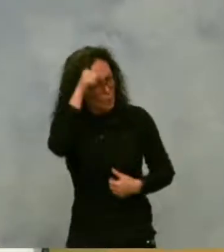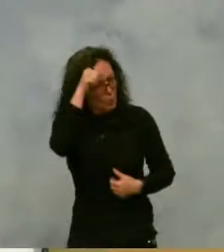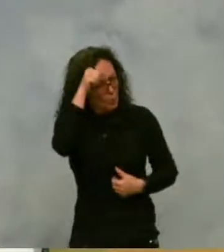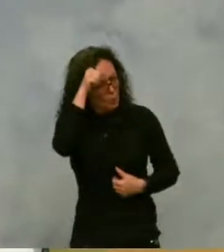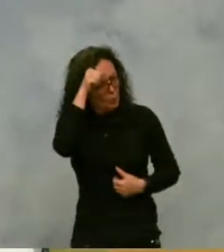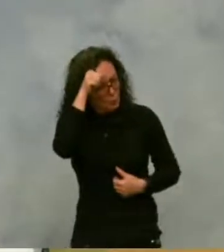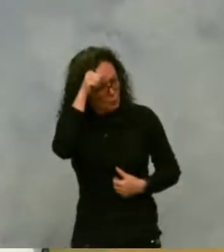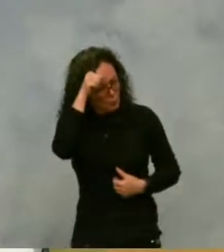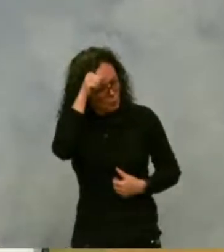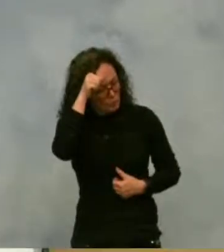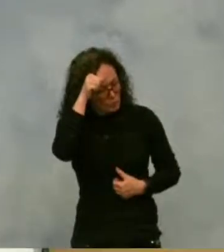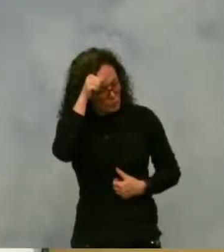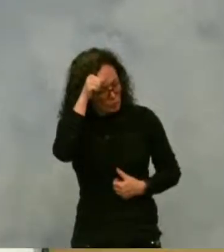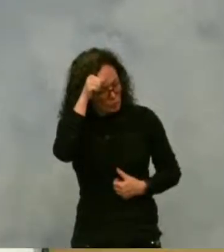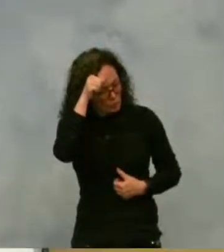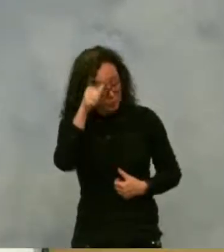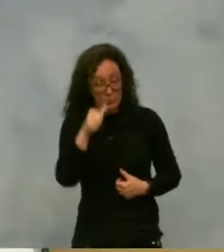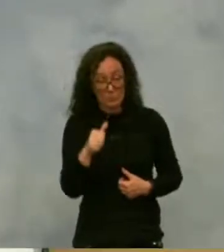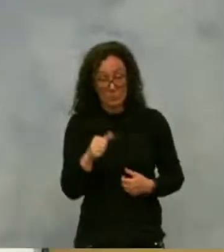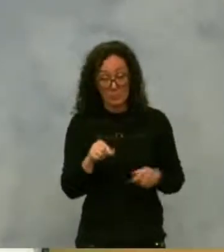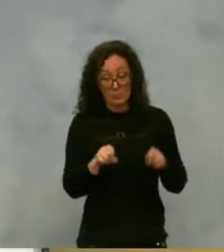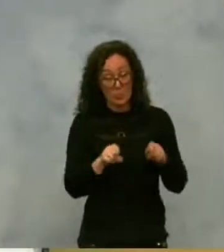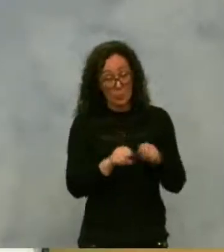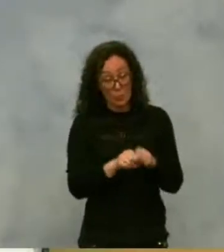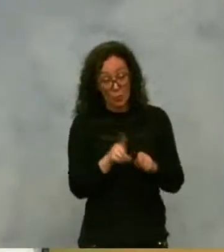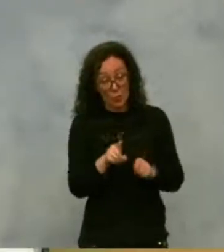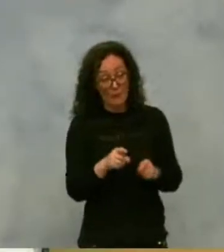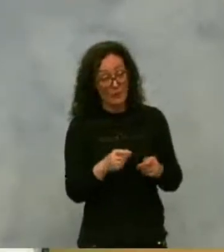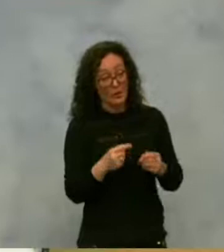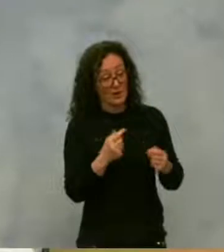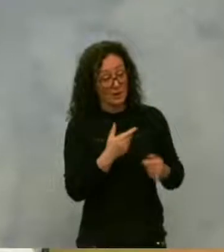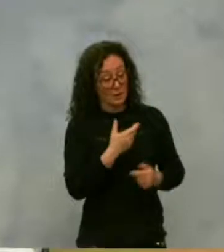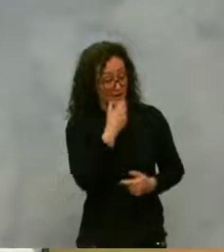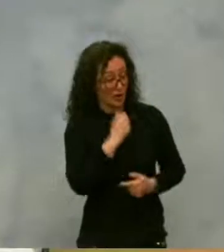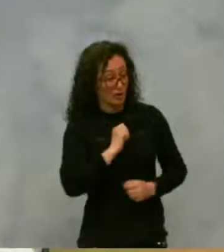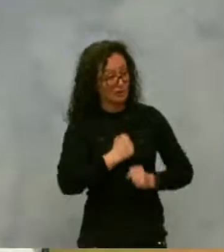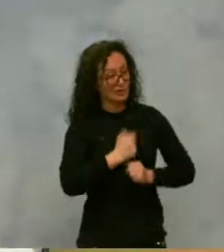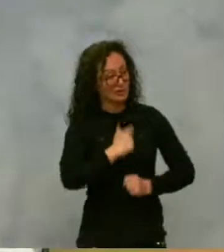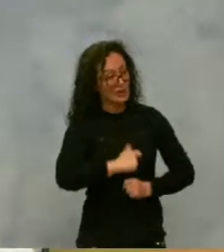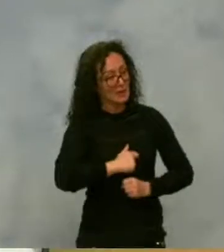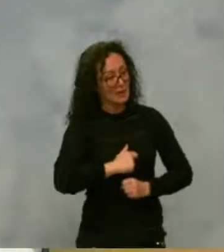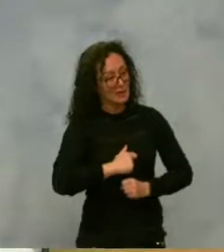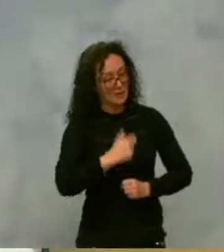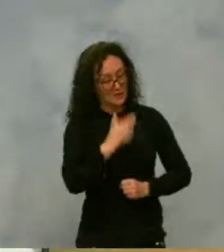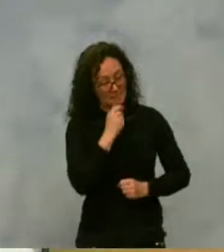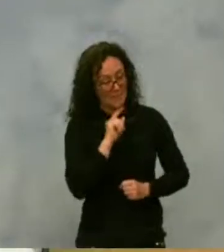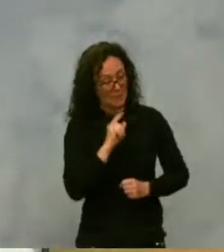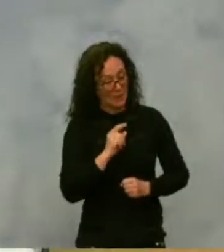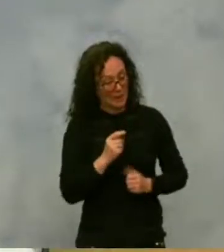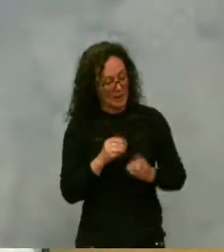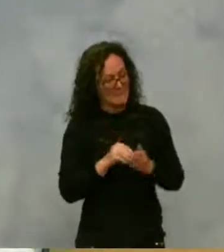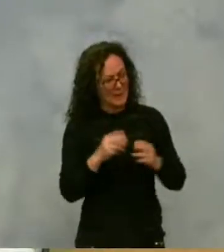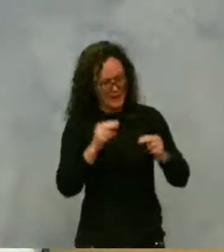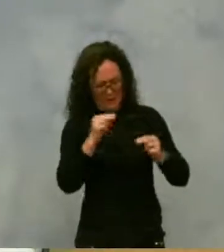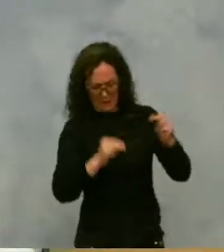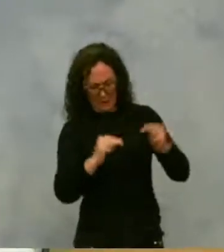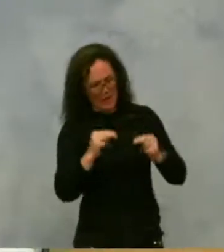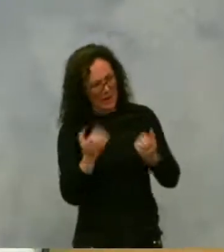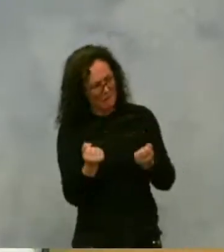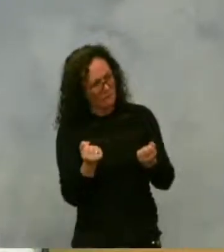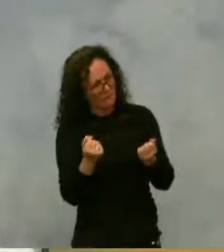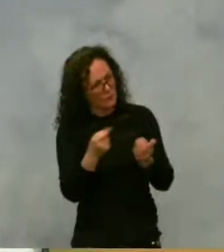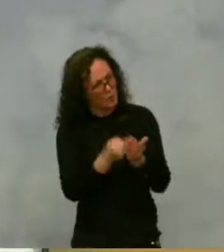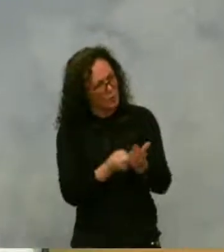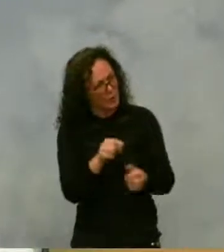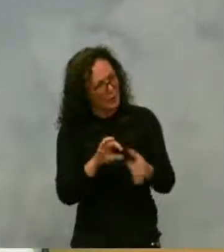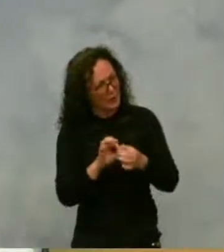there a separate gender pay gap report done as an exercise by the council? I expect there will be. And then finally, sorry, this